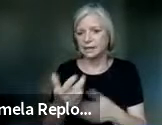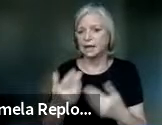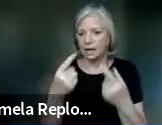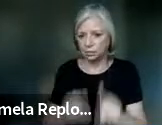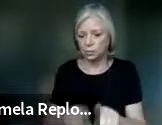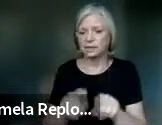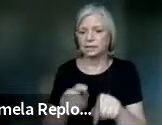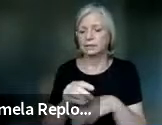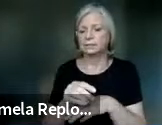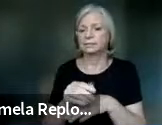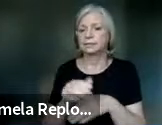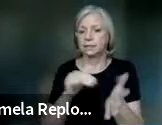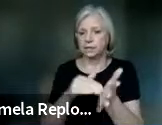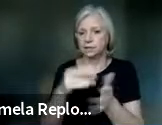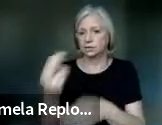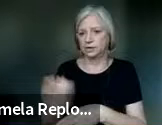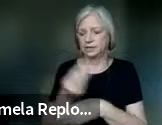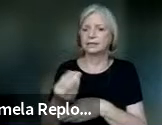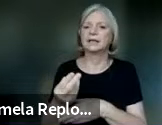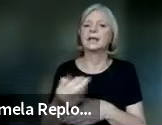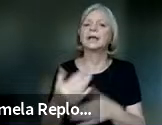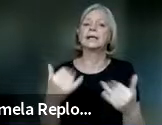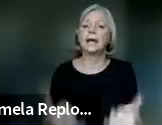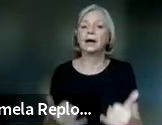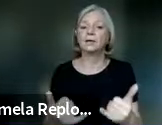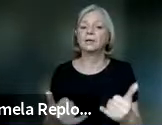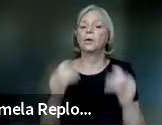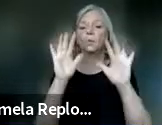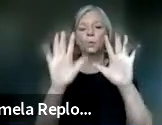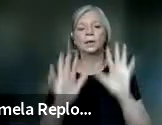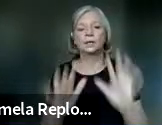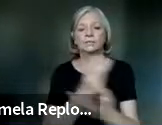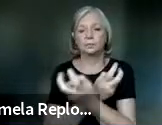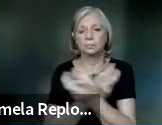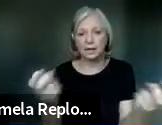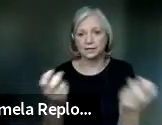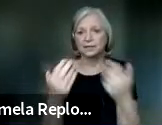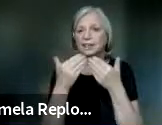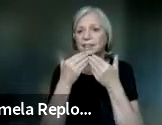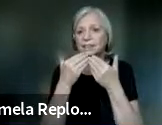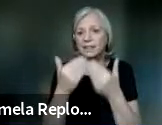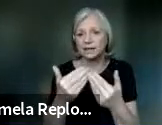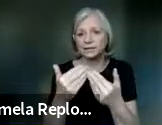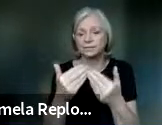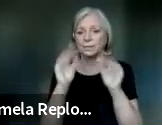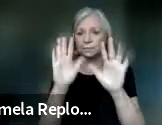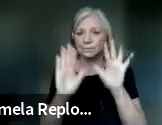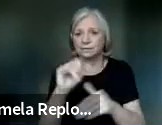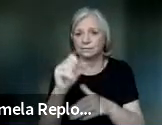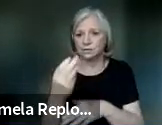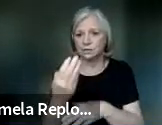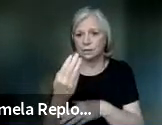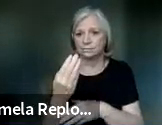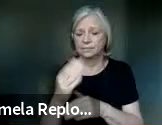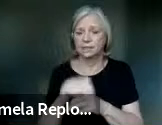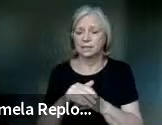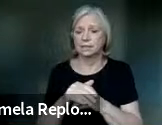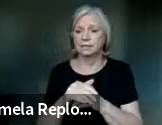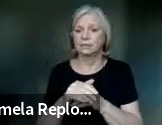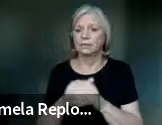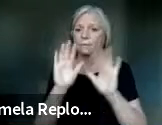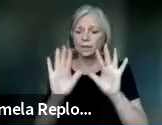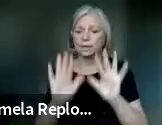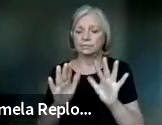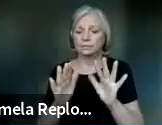Well, let's give it up for our fantastic panel. They've done a great job, I think, of helping to give everybody the latest and greatest